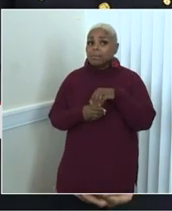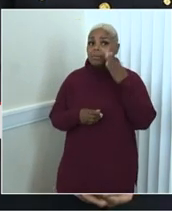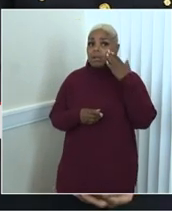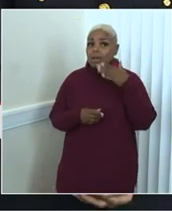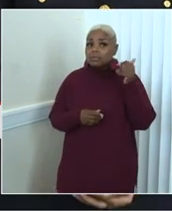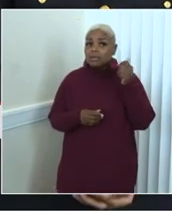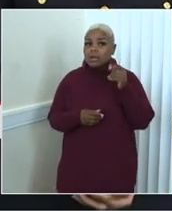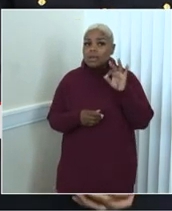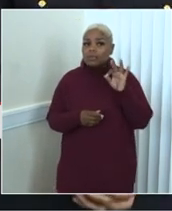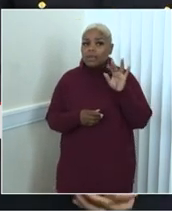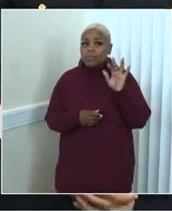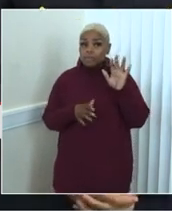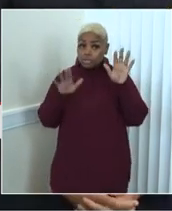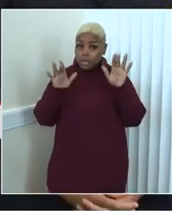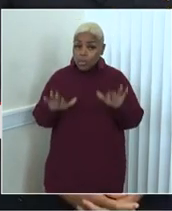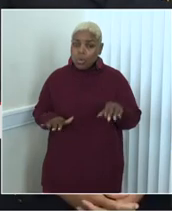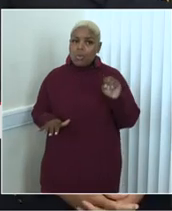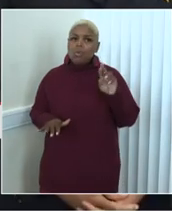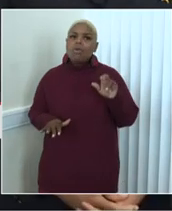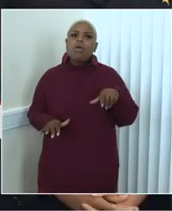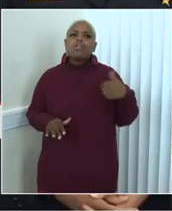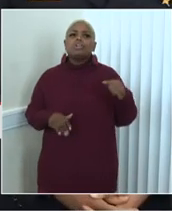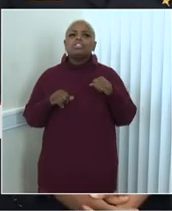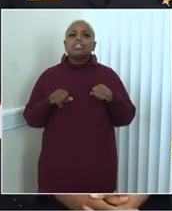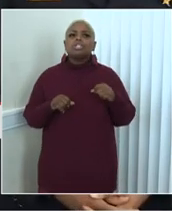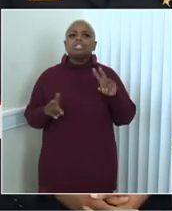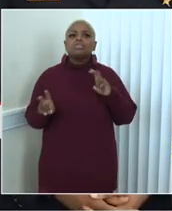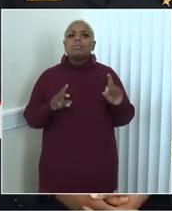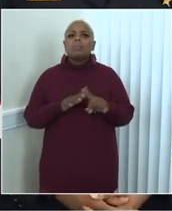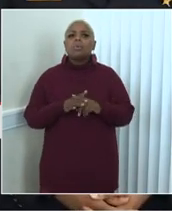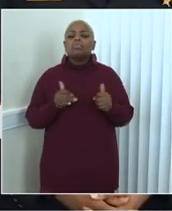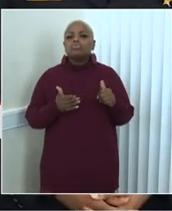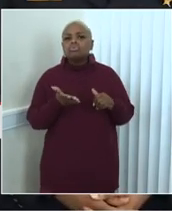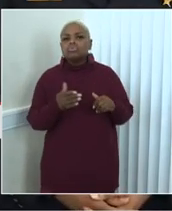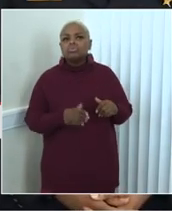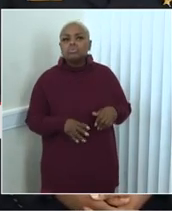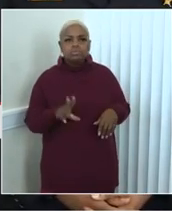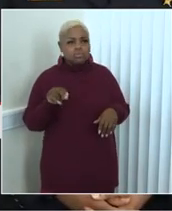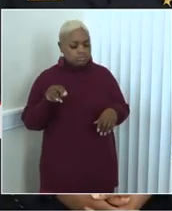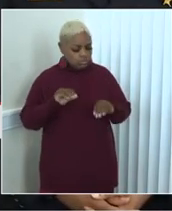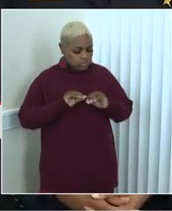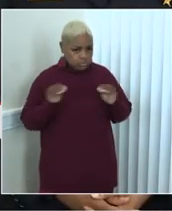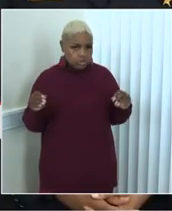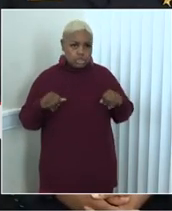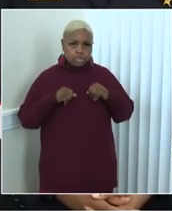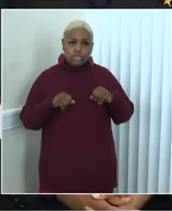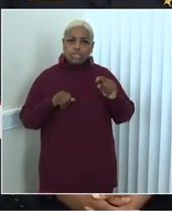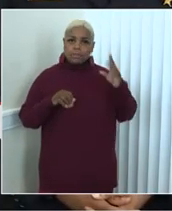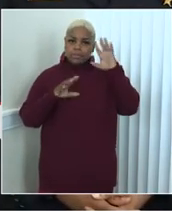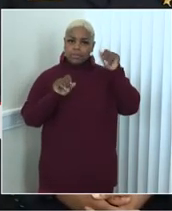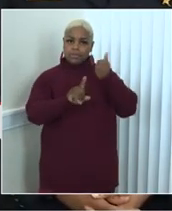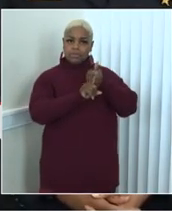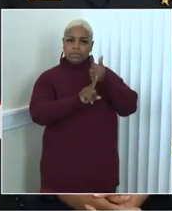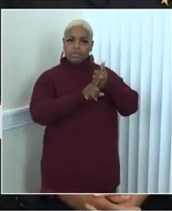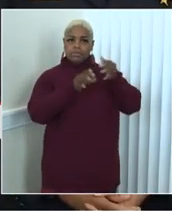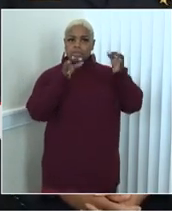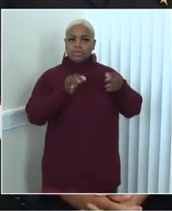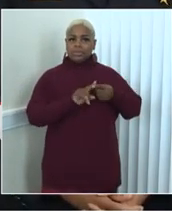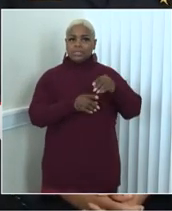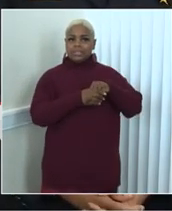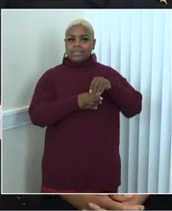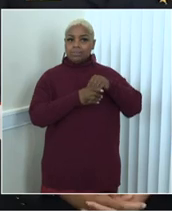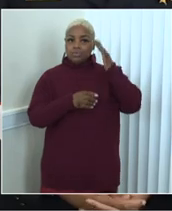issues whatsoever, solely due to the president's decision to move it inside because of the weather. I was just going to ask